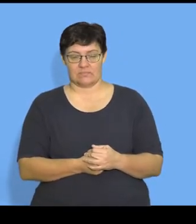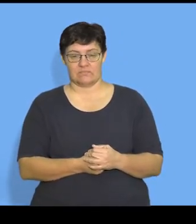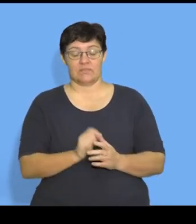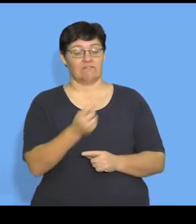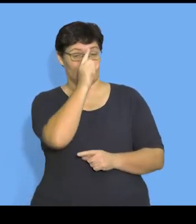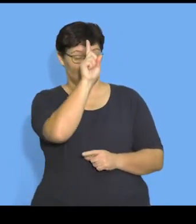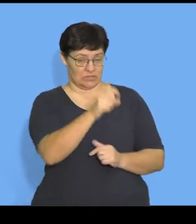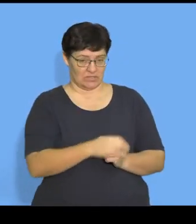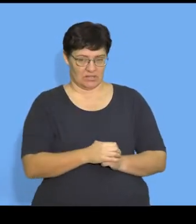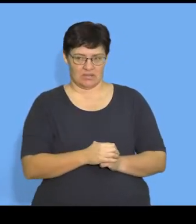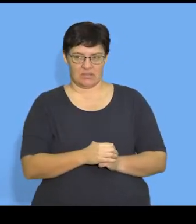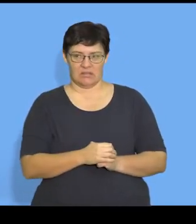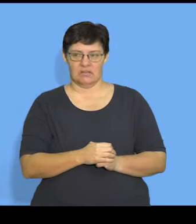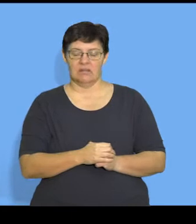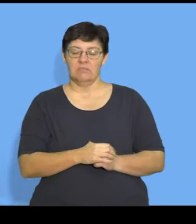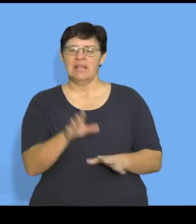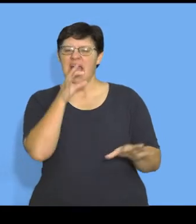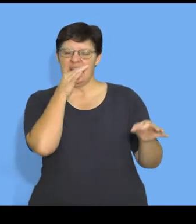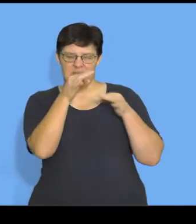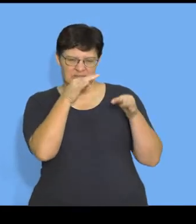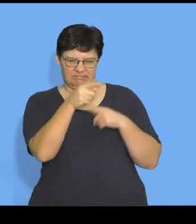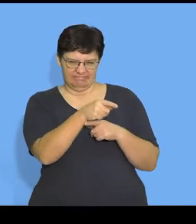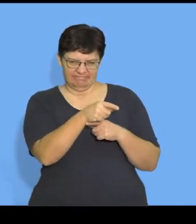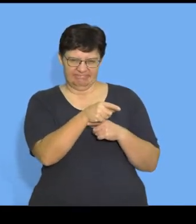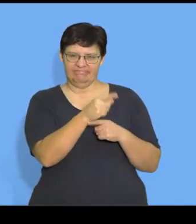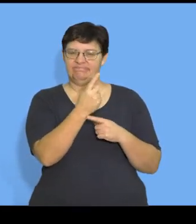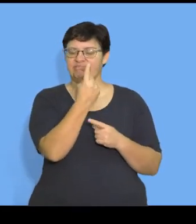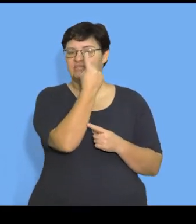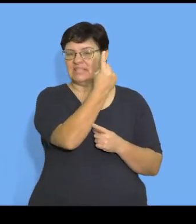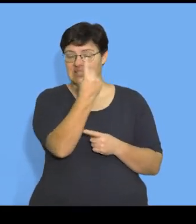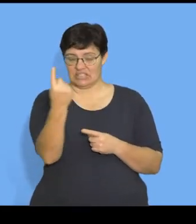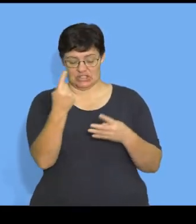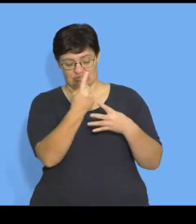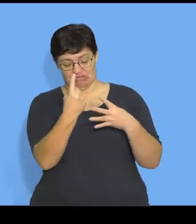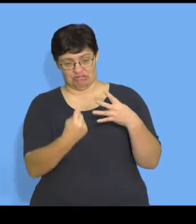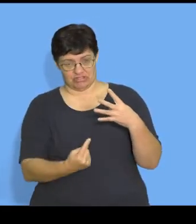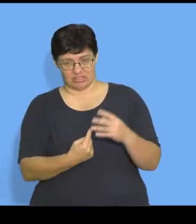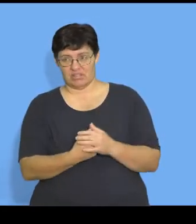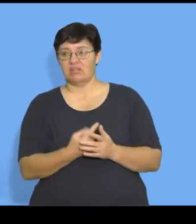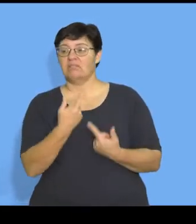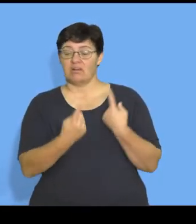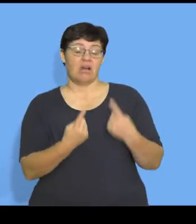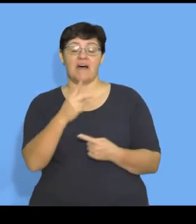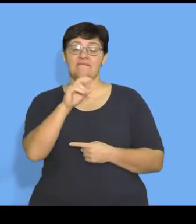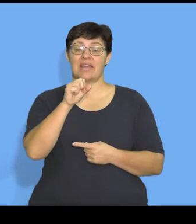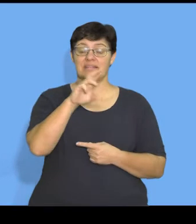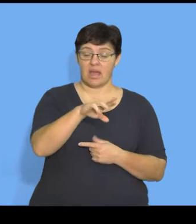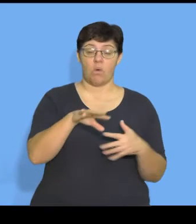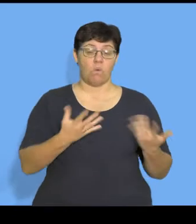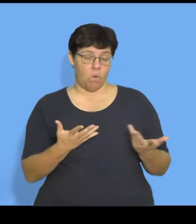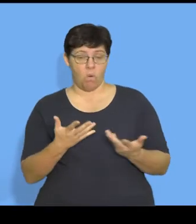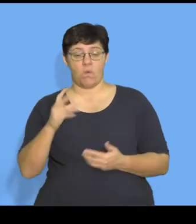First question, classify, so we're going to break them up, each of the following as either a vector or a